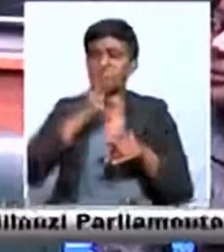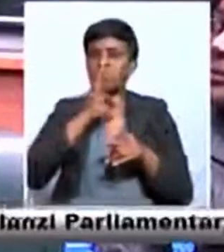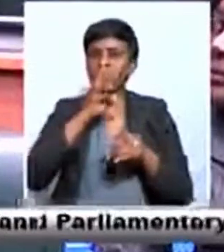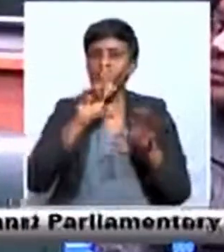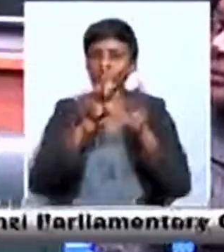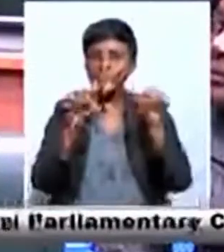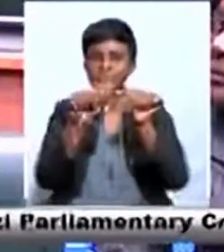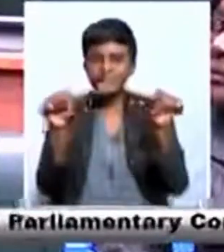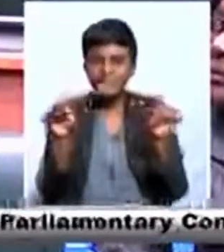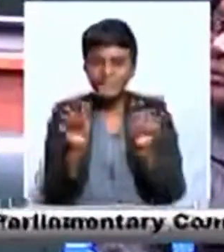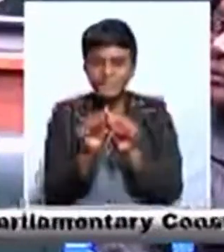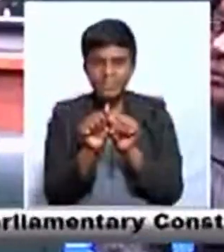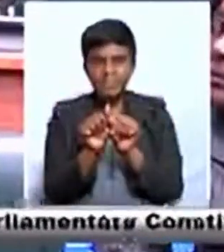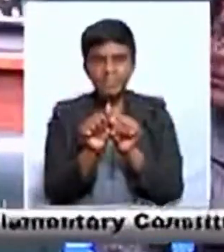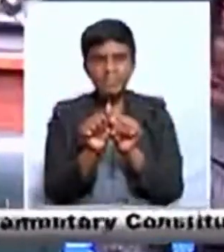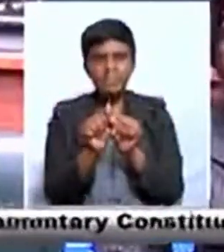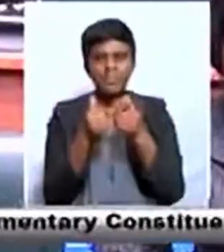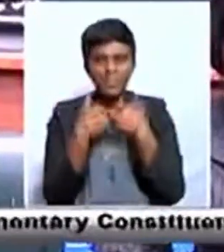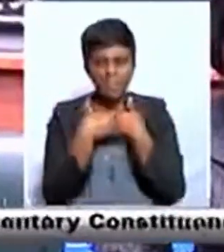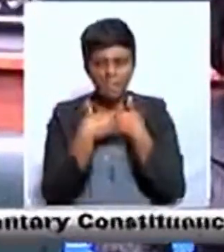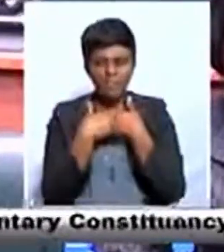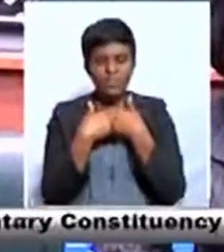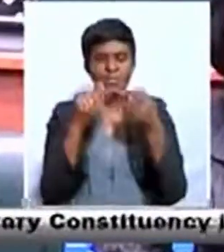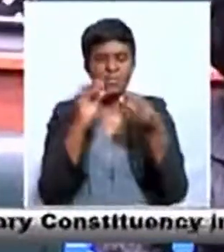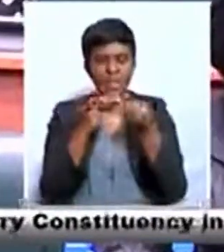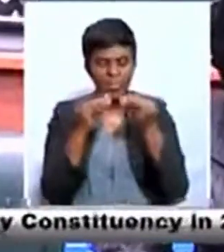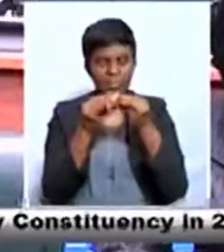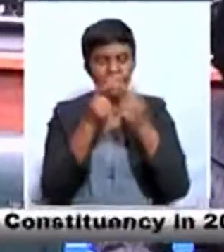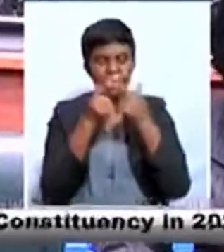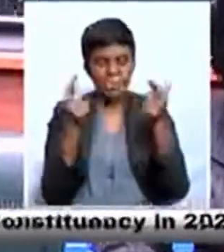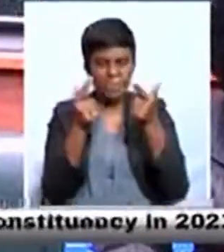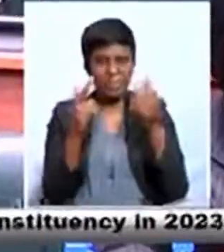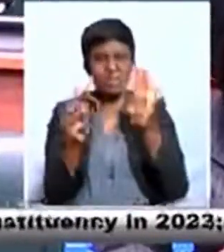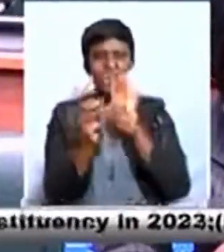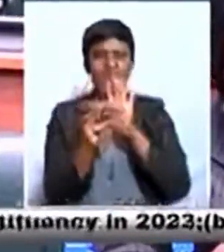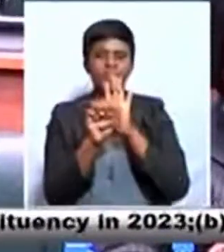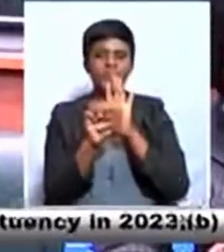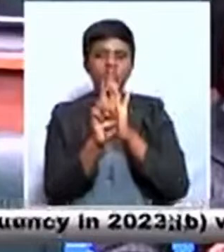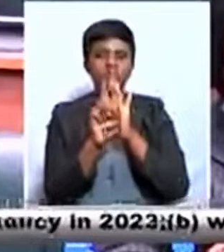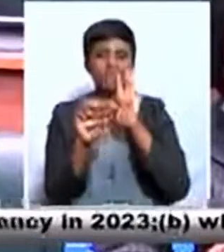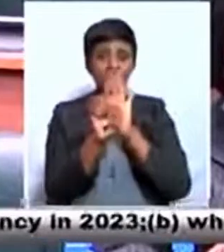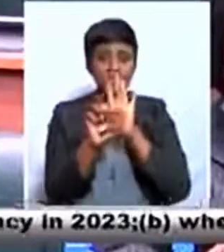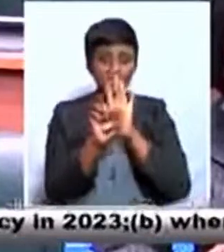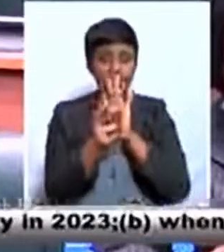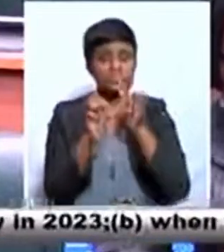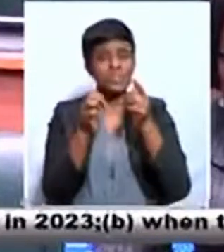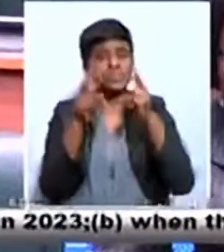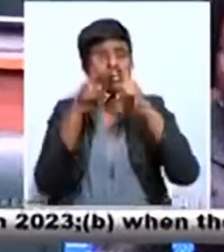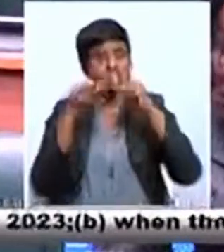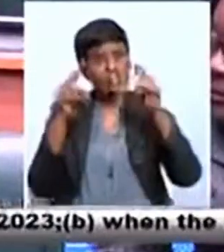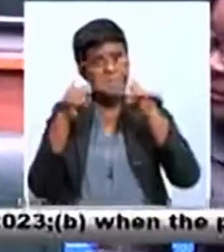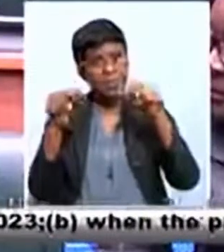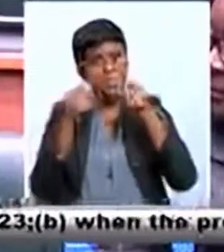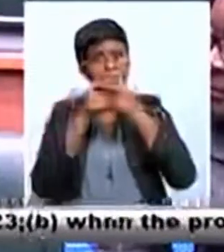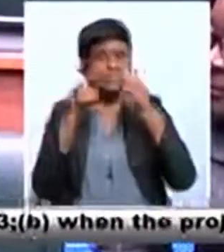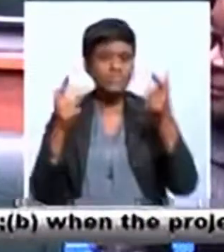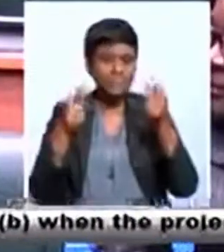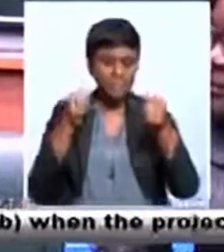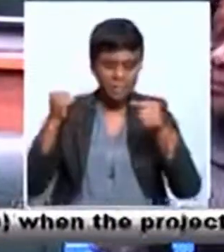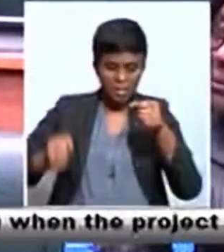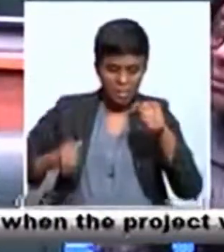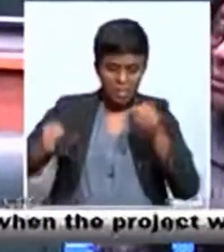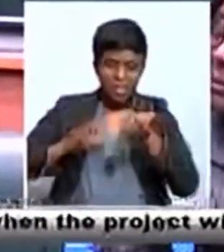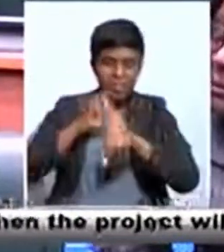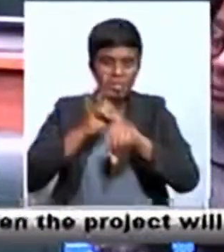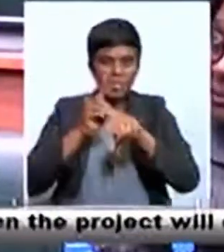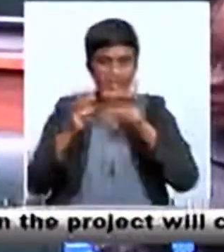area where you have bigger numbers of settlements. For example, a big village or a chiefdom. But in areas